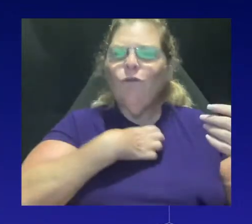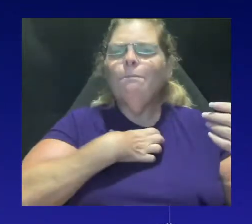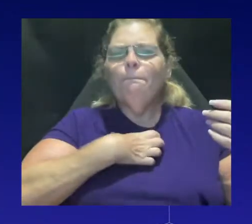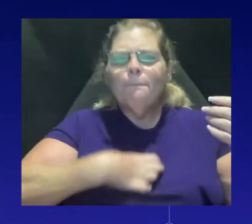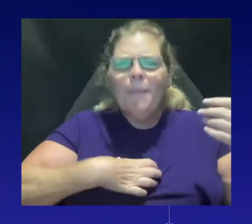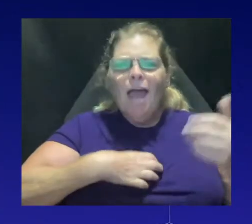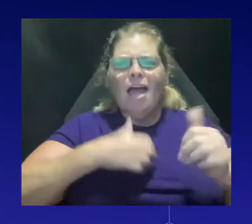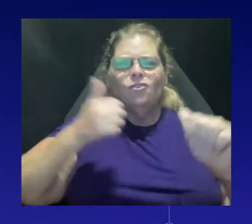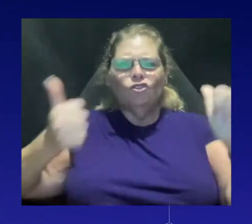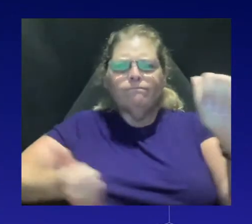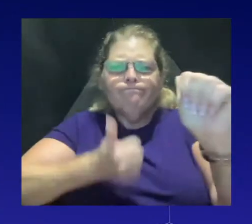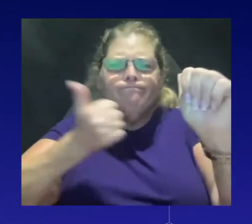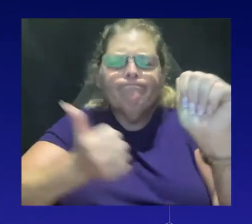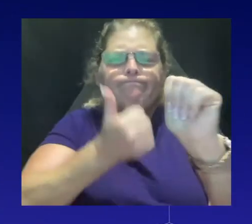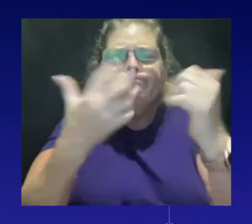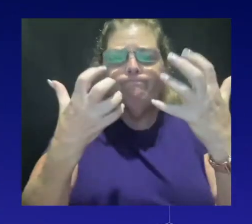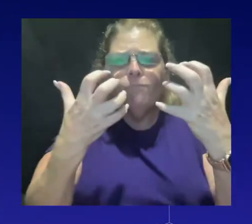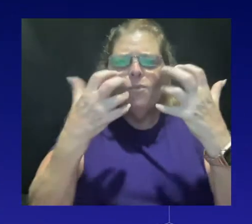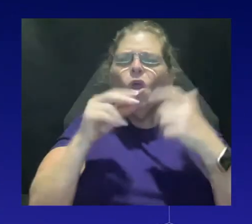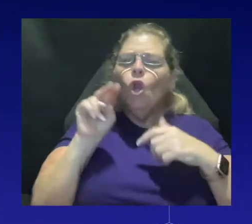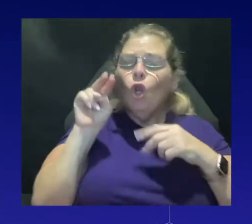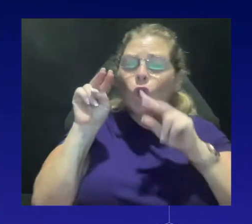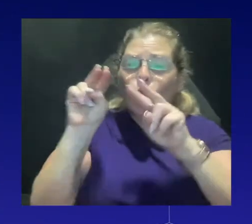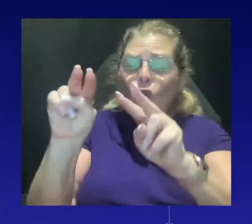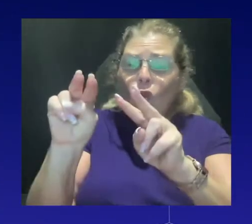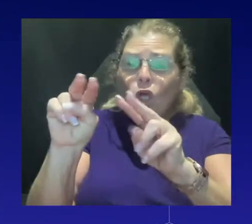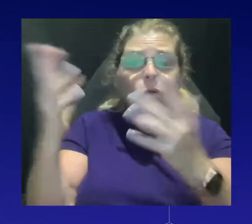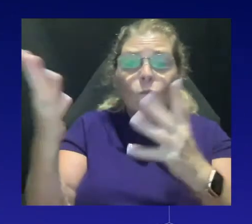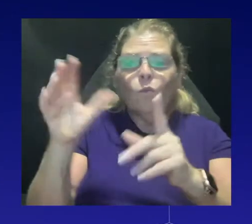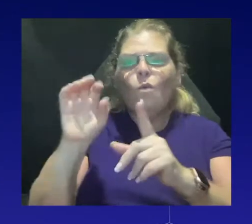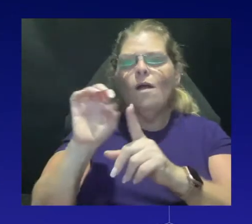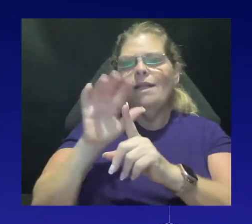health, to look upstream at environment as so